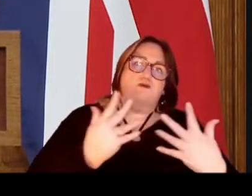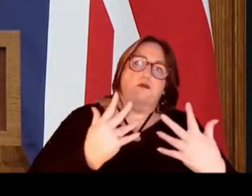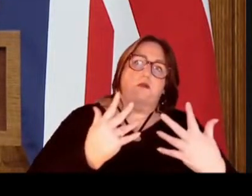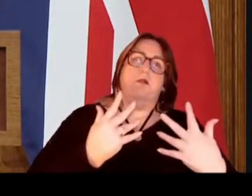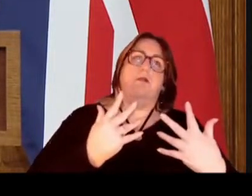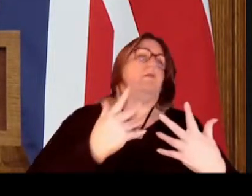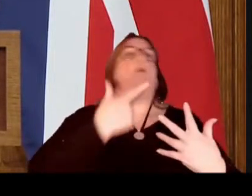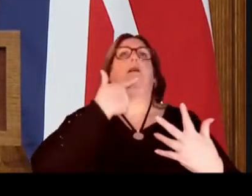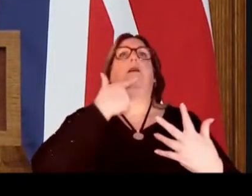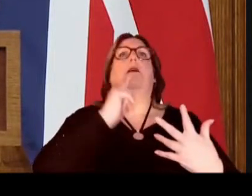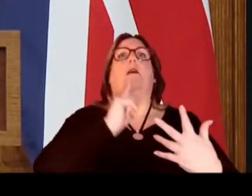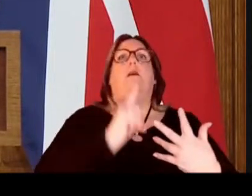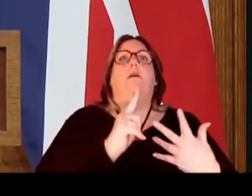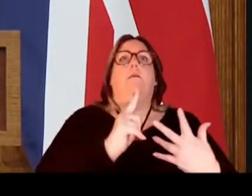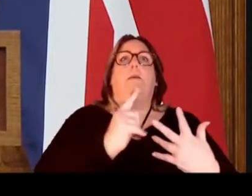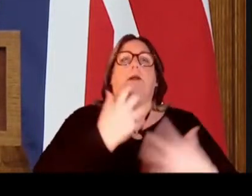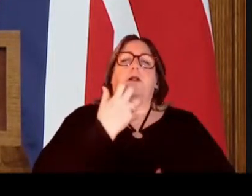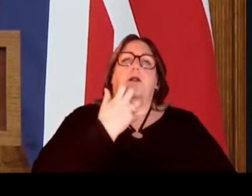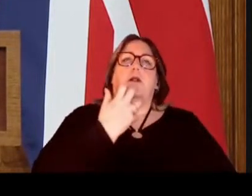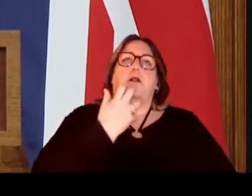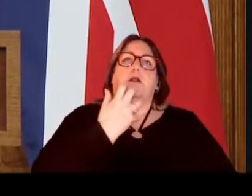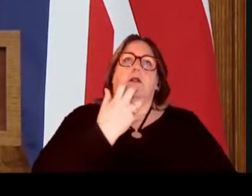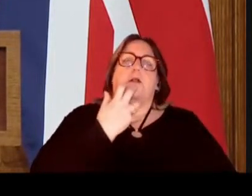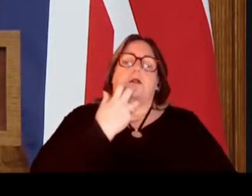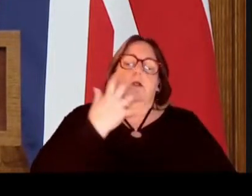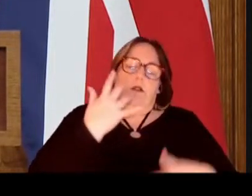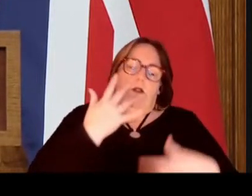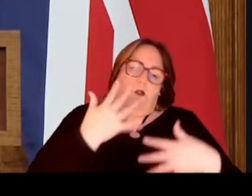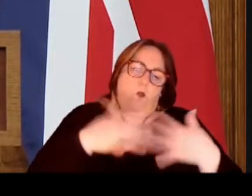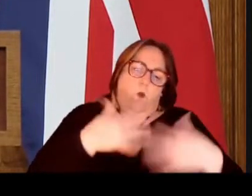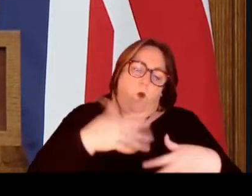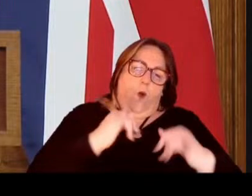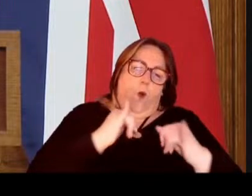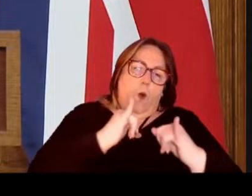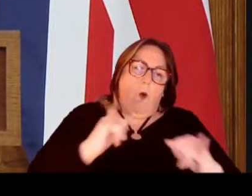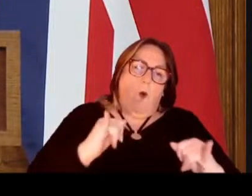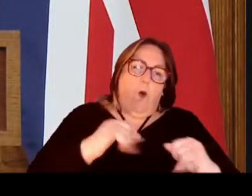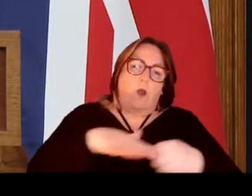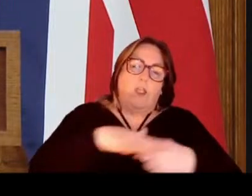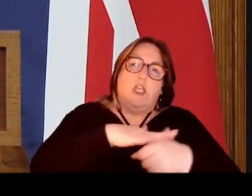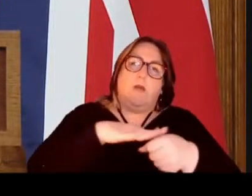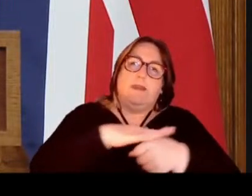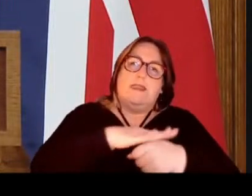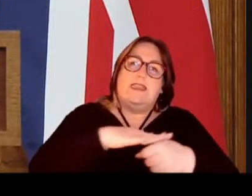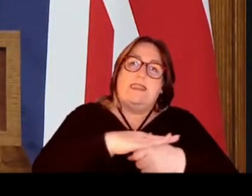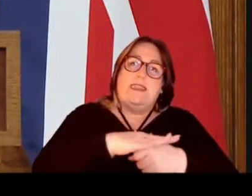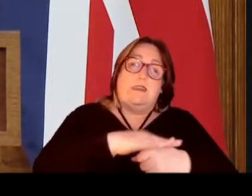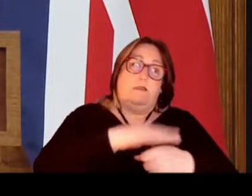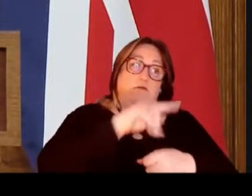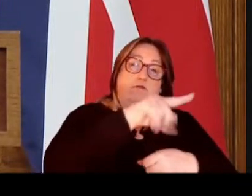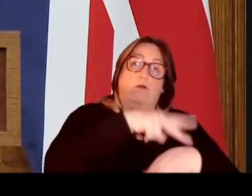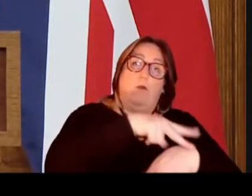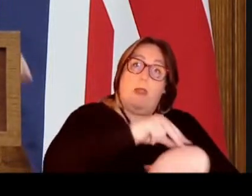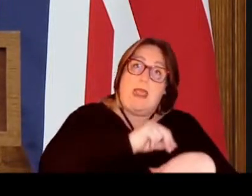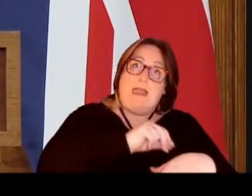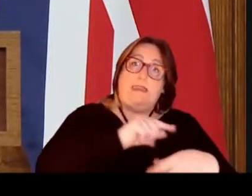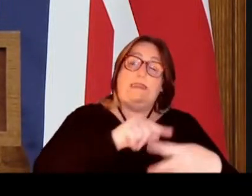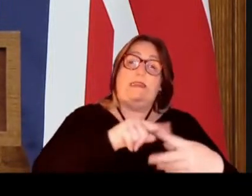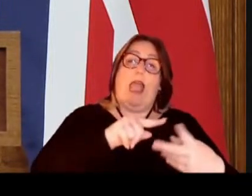endured absolutely harrowing circumstances, particularly in the police and the Crown Prosecution